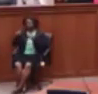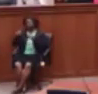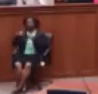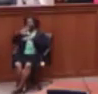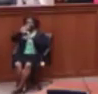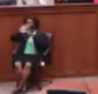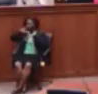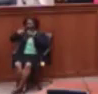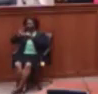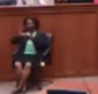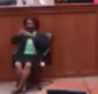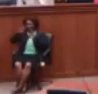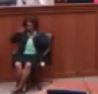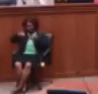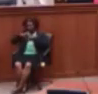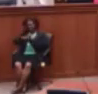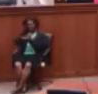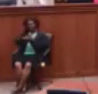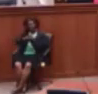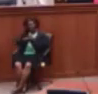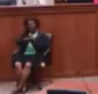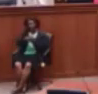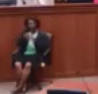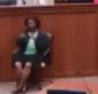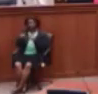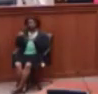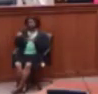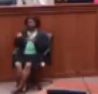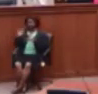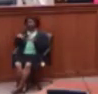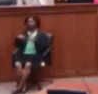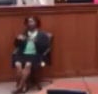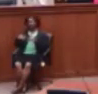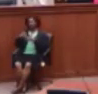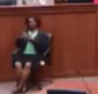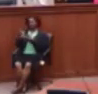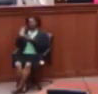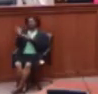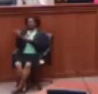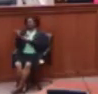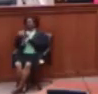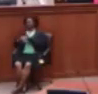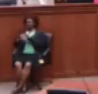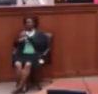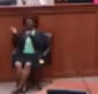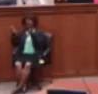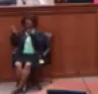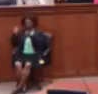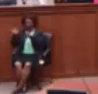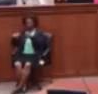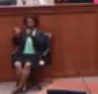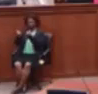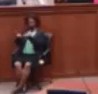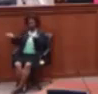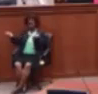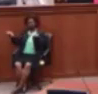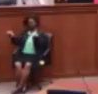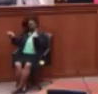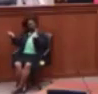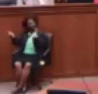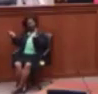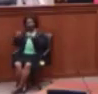Yet, none of the seniors that were sitting in the front row last Wednesday night, none of them had level